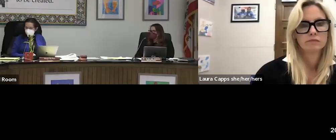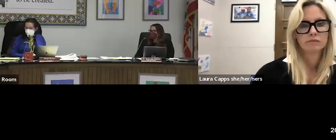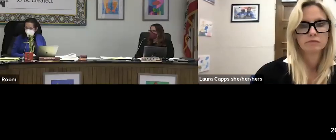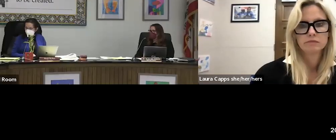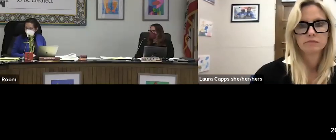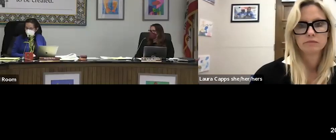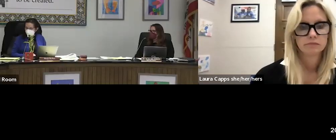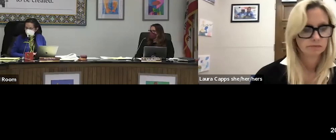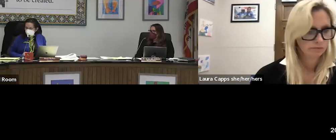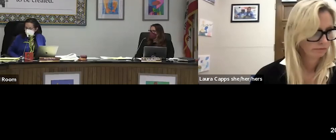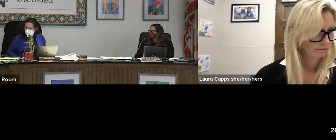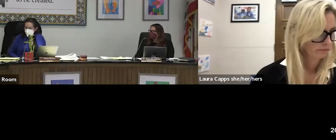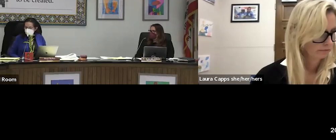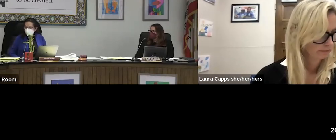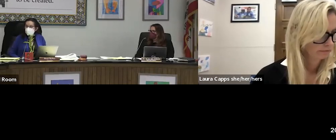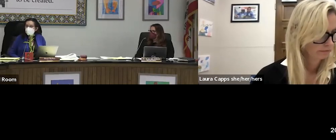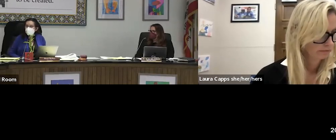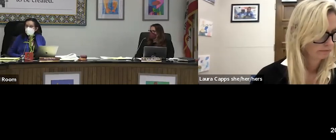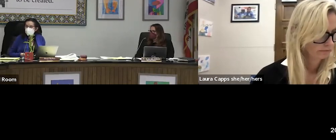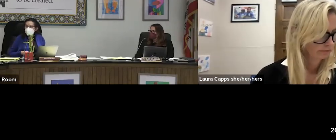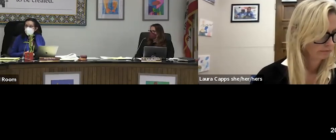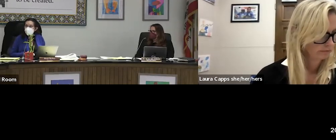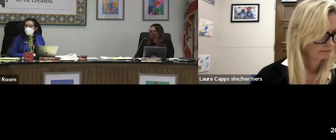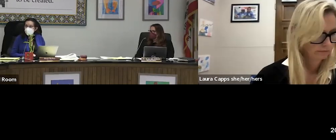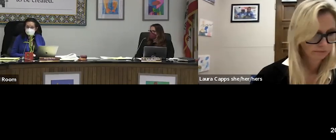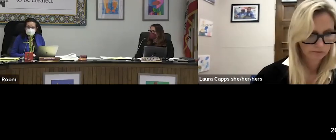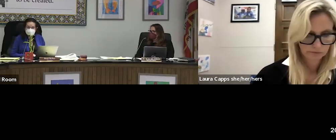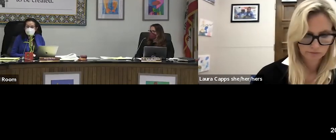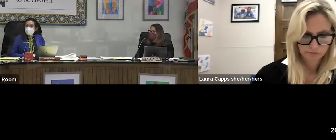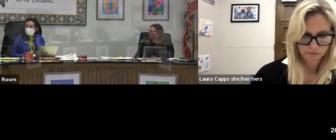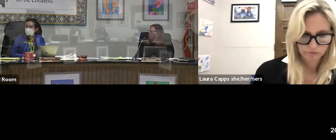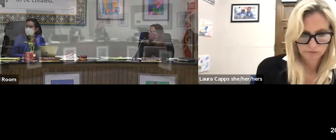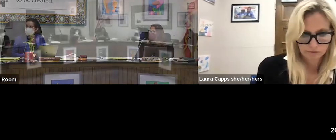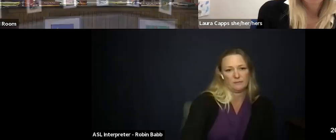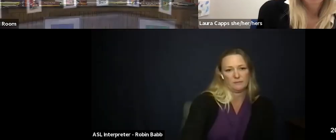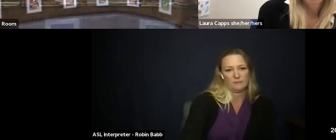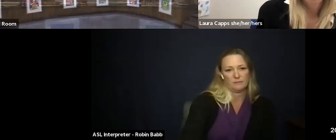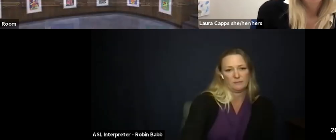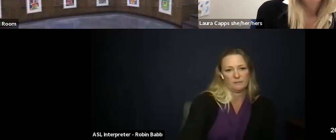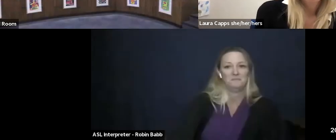may i have a uh motion to approve this resolution